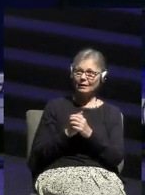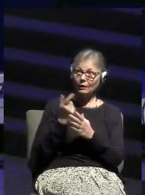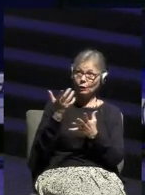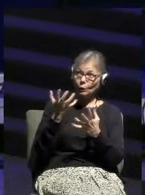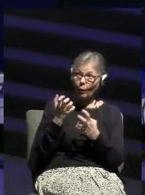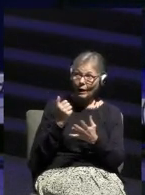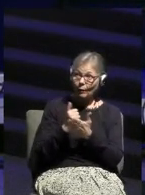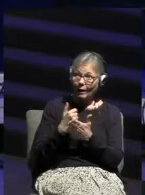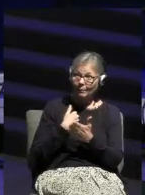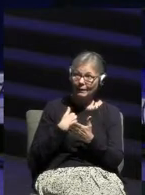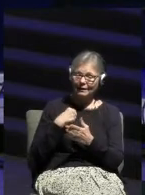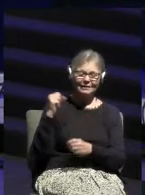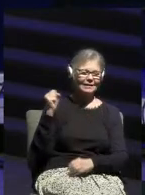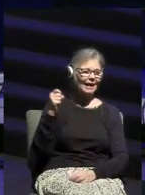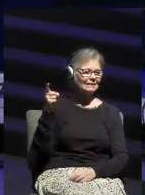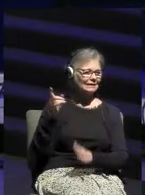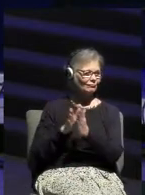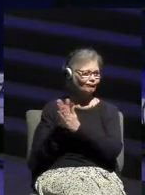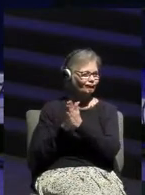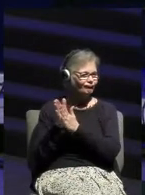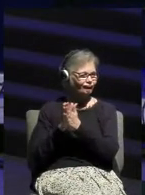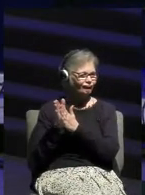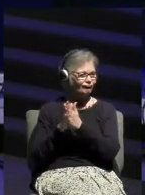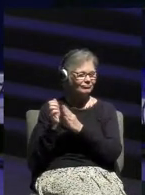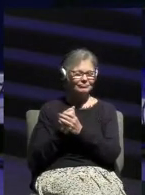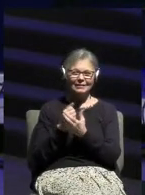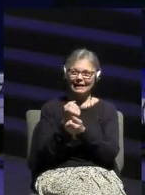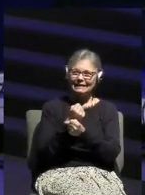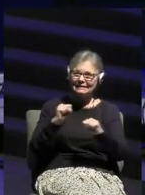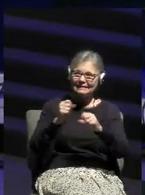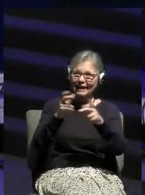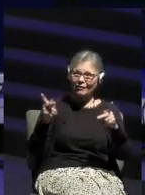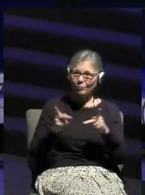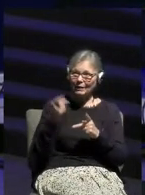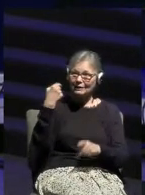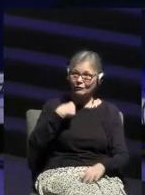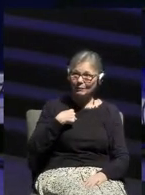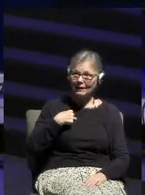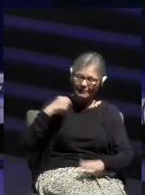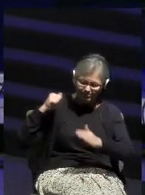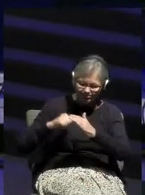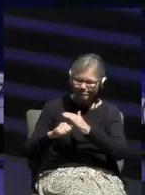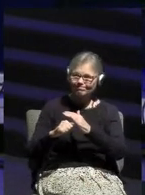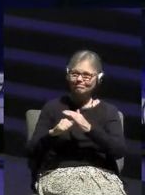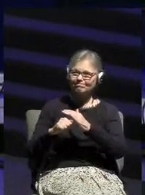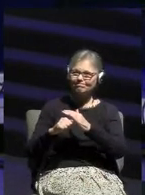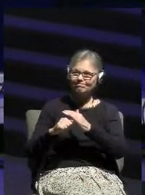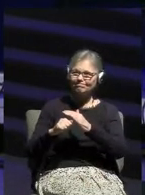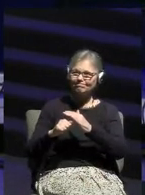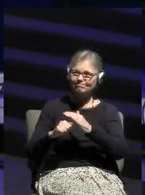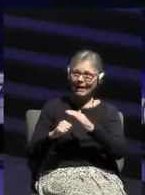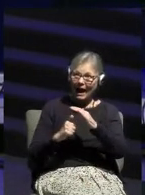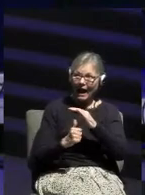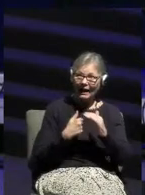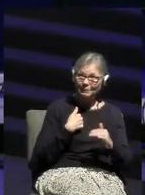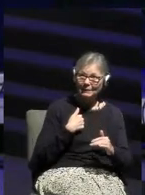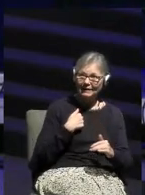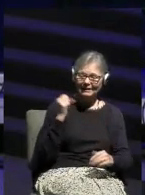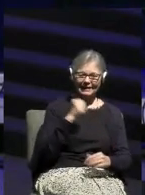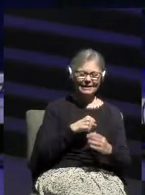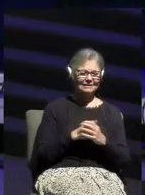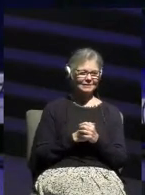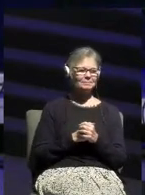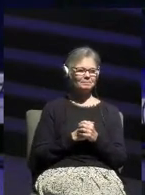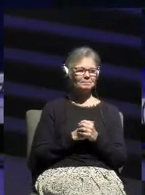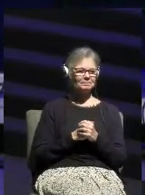be. He wants to be our refuge. Our refuge. I would love to have the